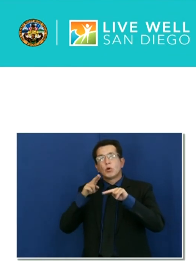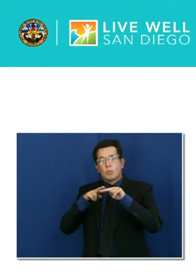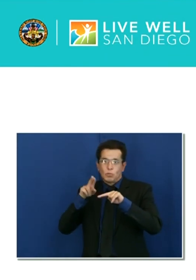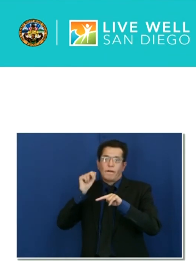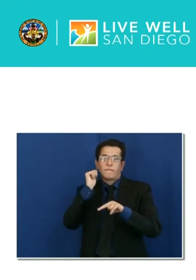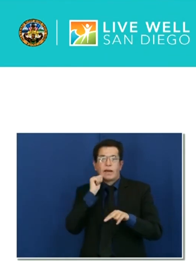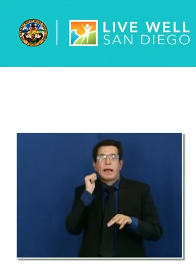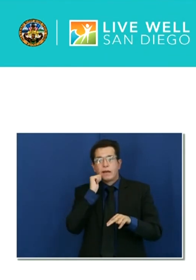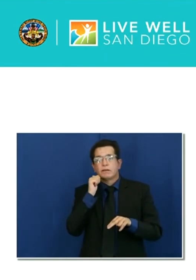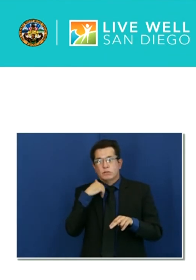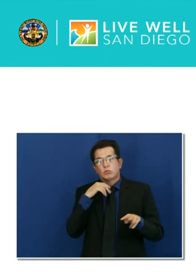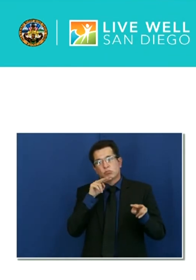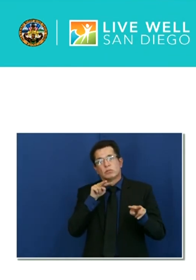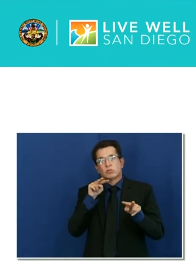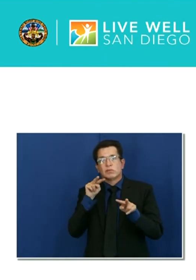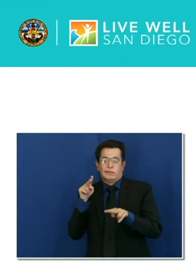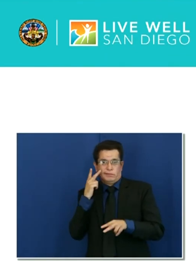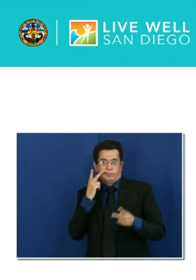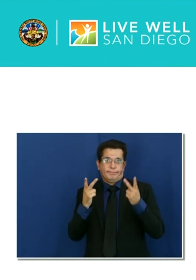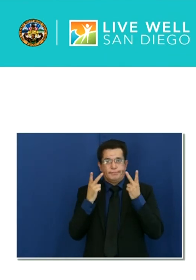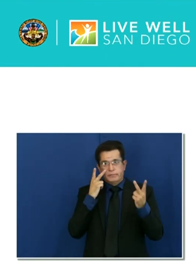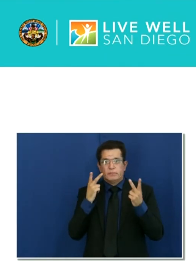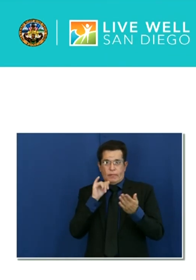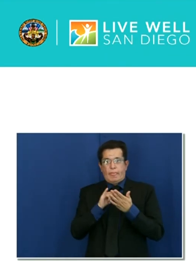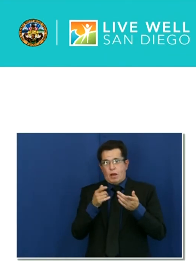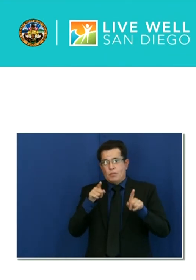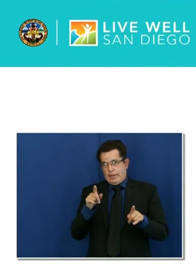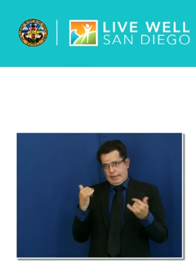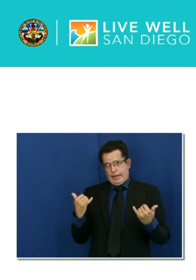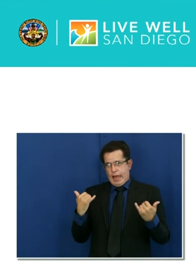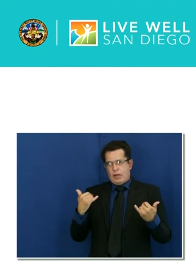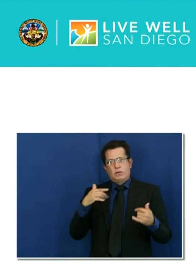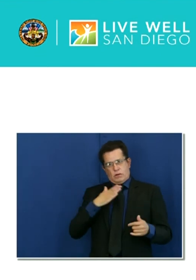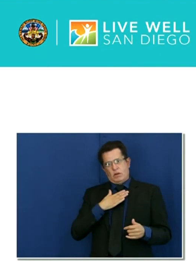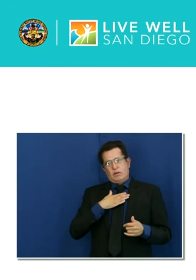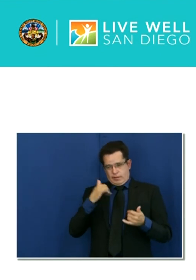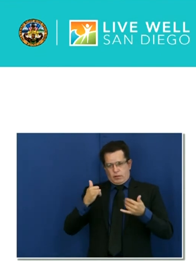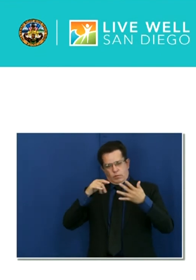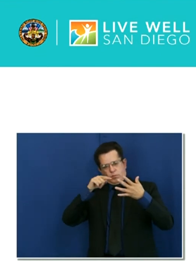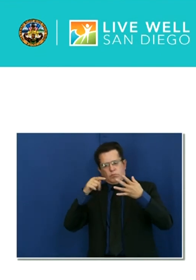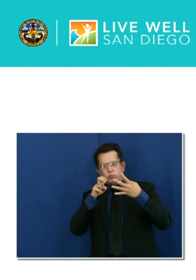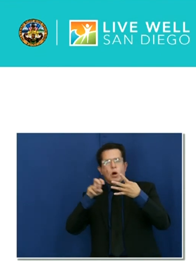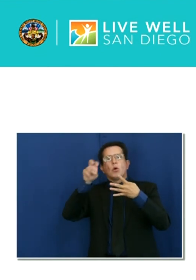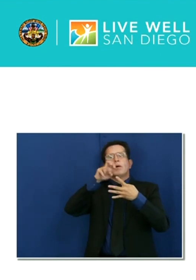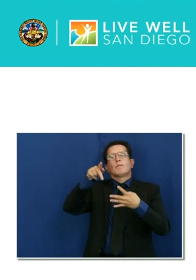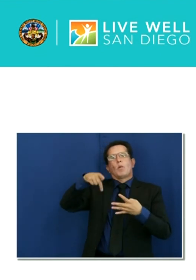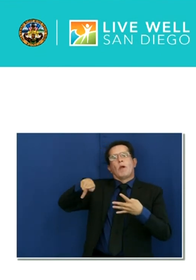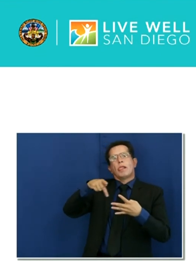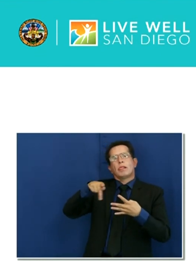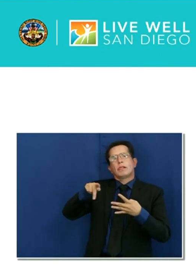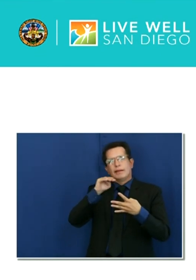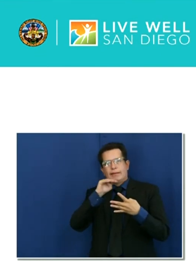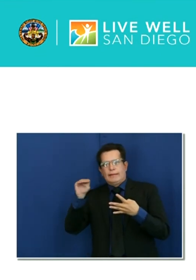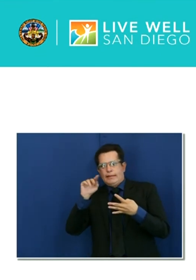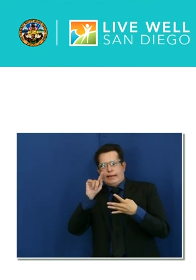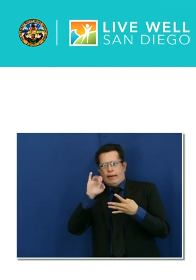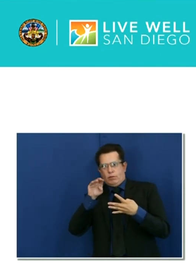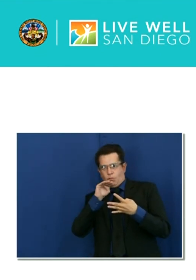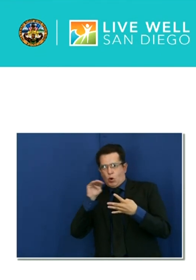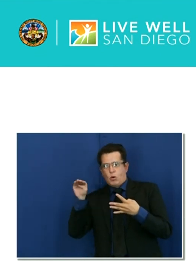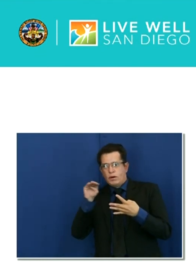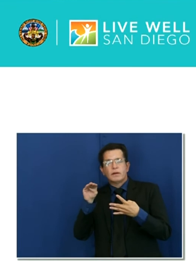slide, so today you will see that we find ourselves in the purple tier, and we have